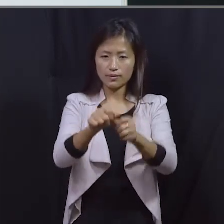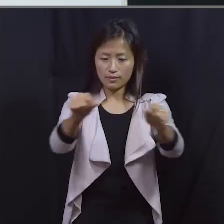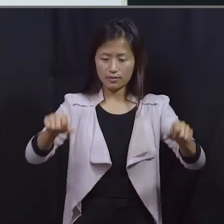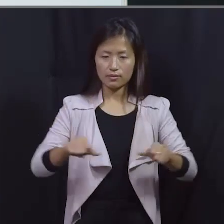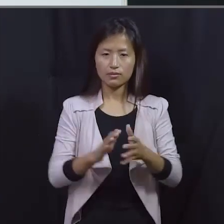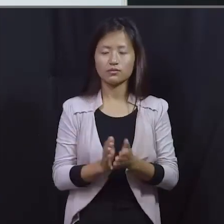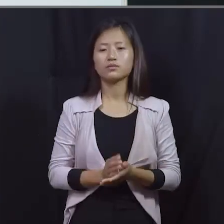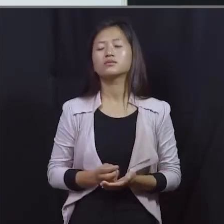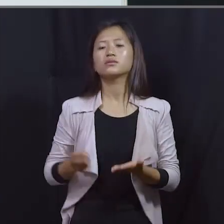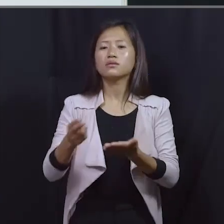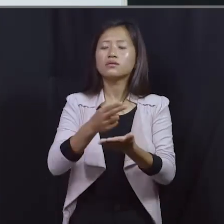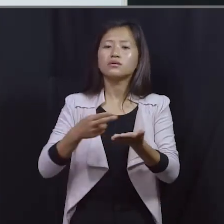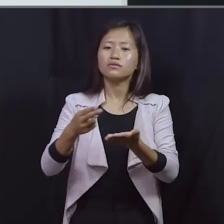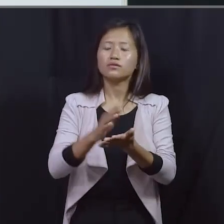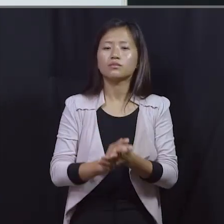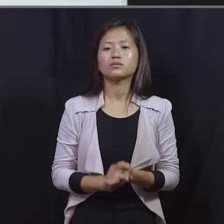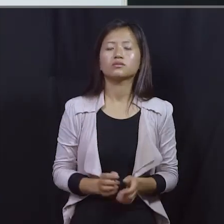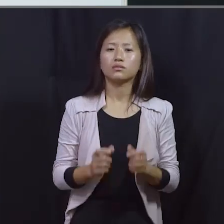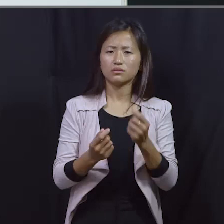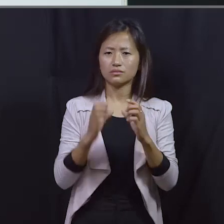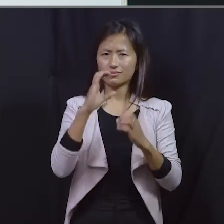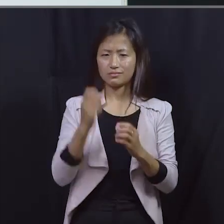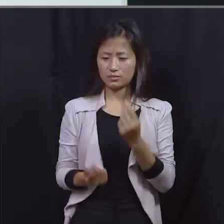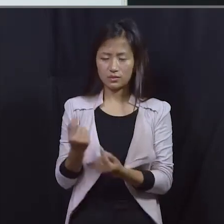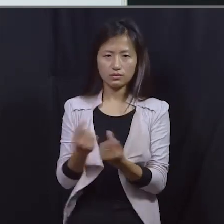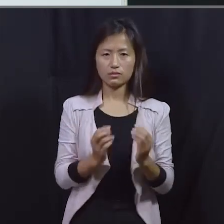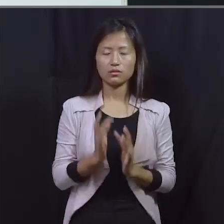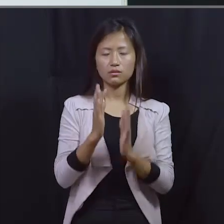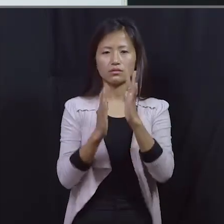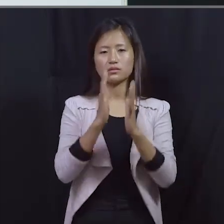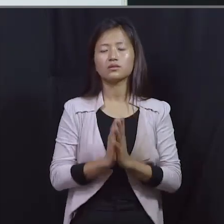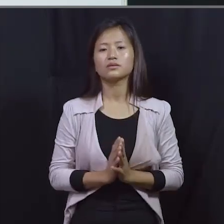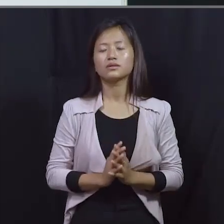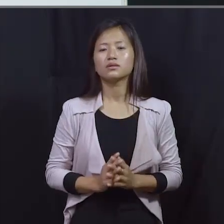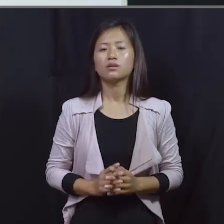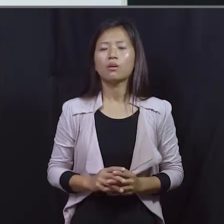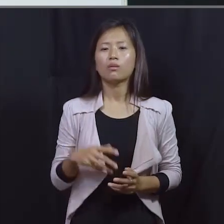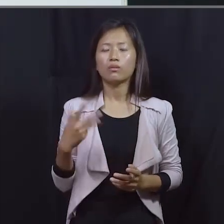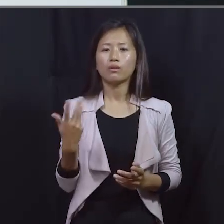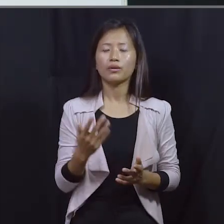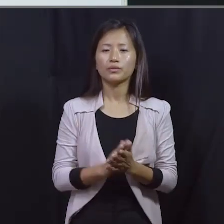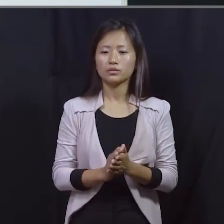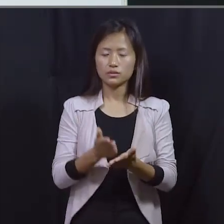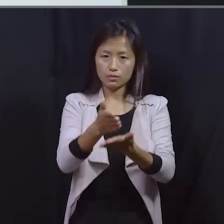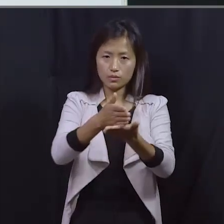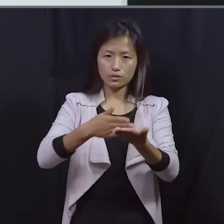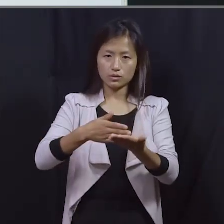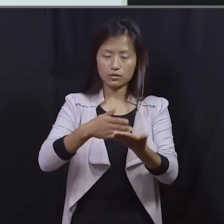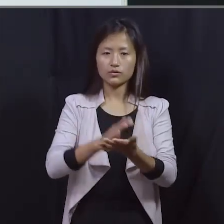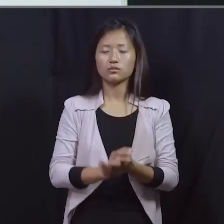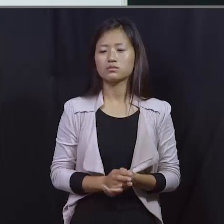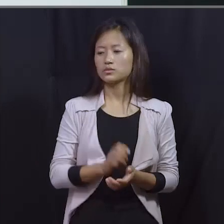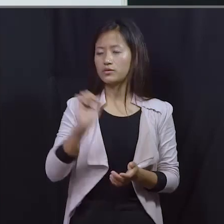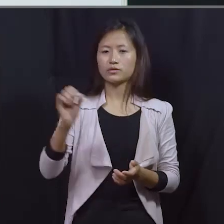cultivators. If he wished to cultivate a bigger plot, it cannot. Why? Because the portion of land belongs to others and not to